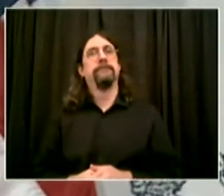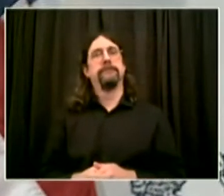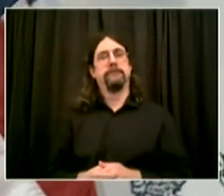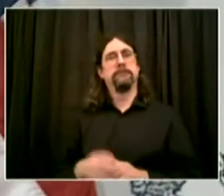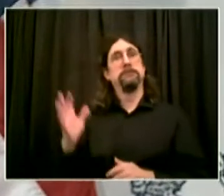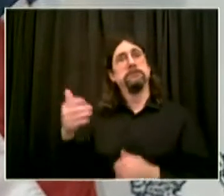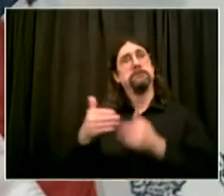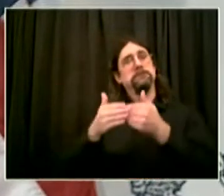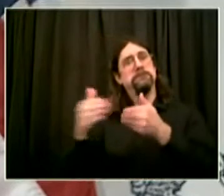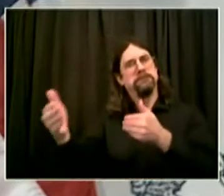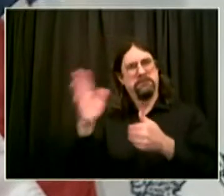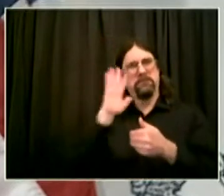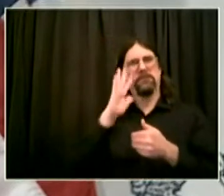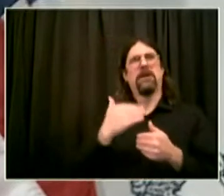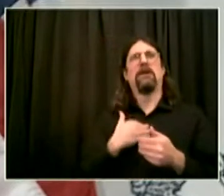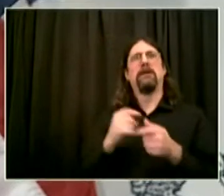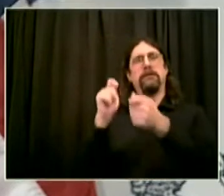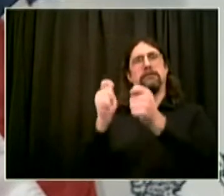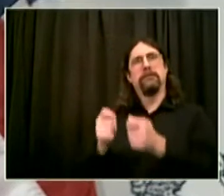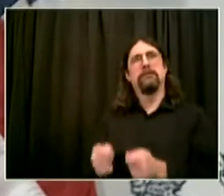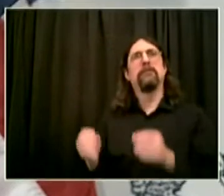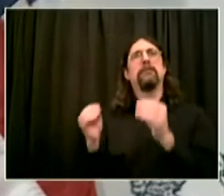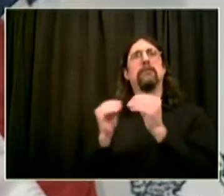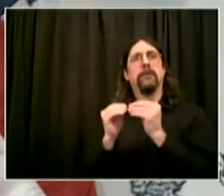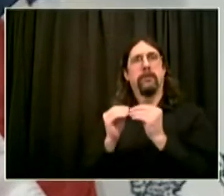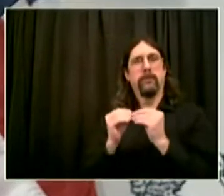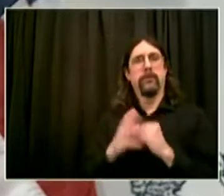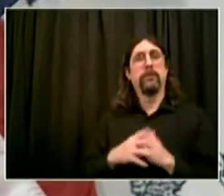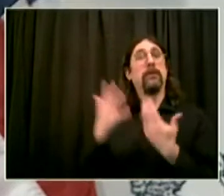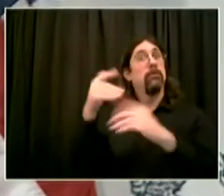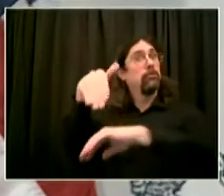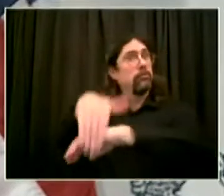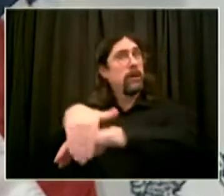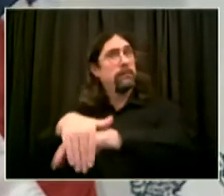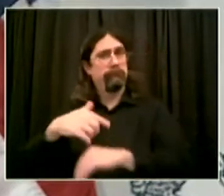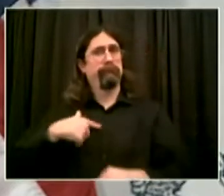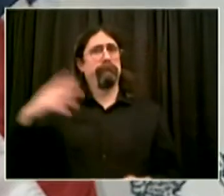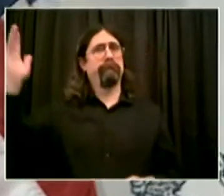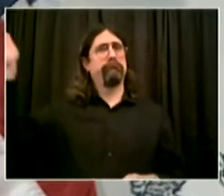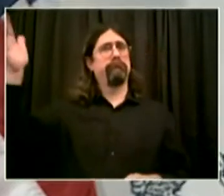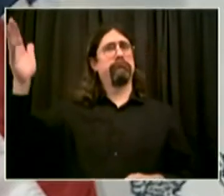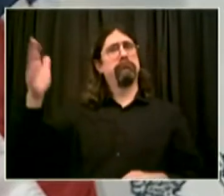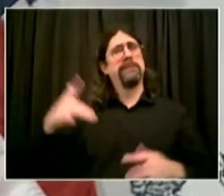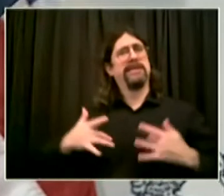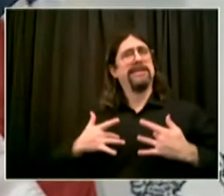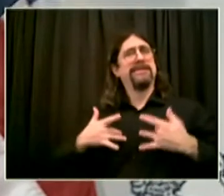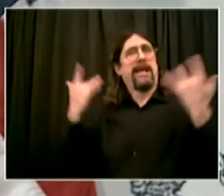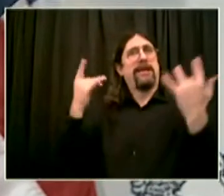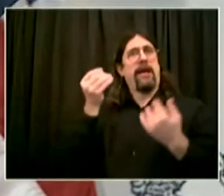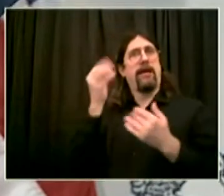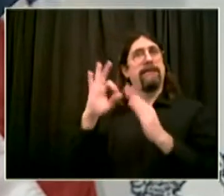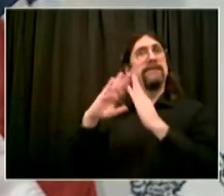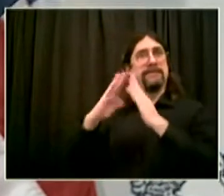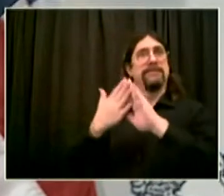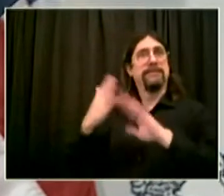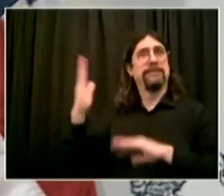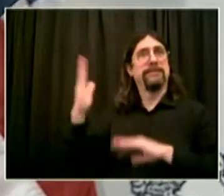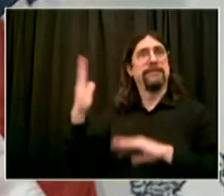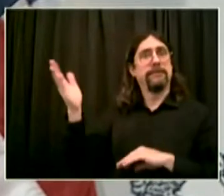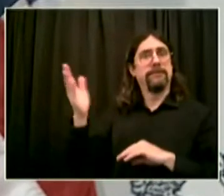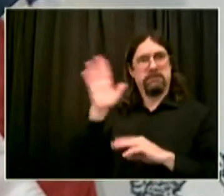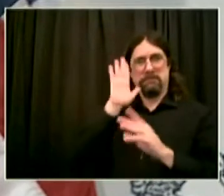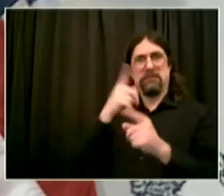State of the City. This is a major step forward. It's going to be implemented right away. Let me make that clear. I've spoken to the commissioner about the selections he'll be